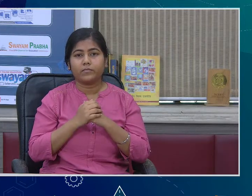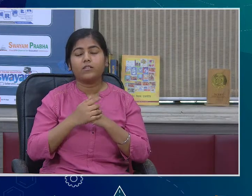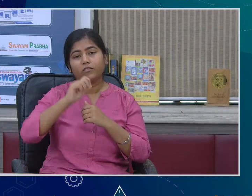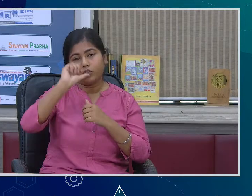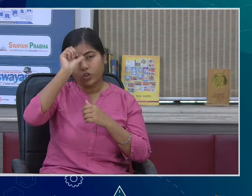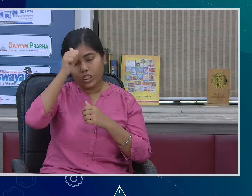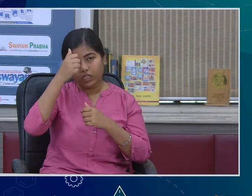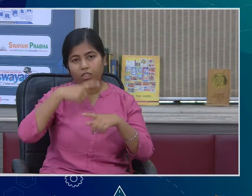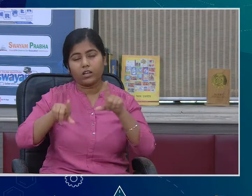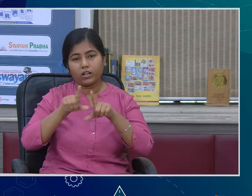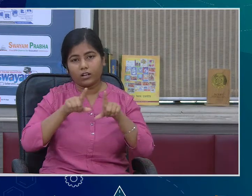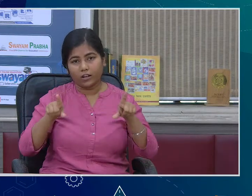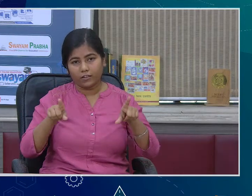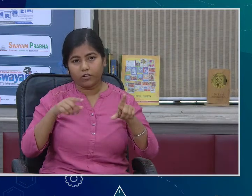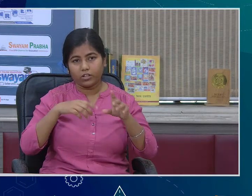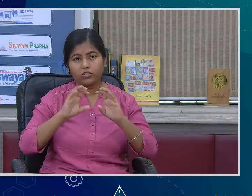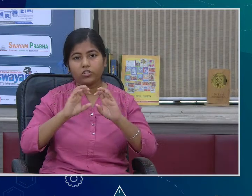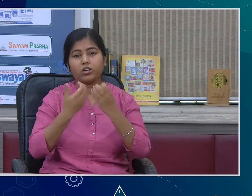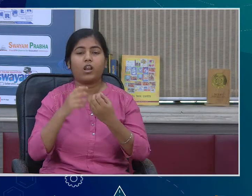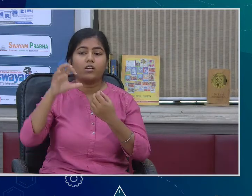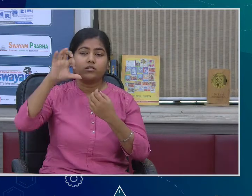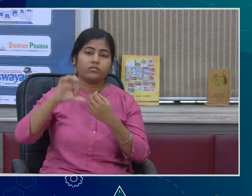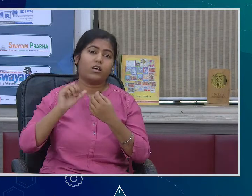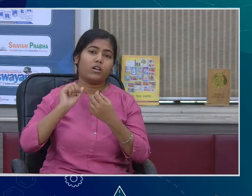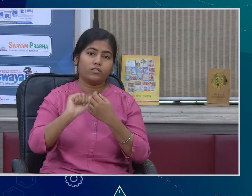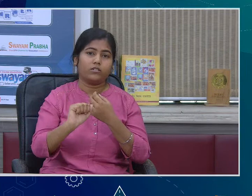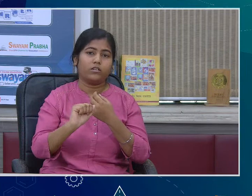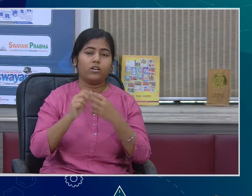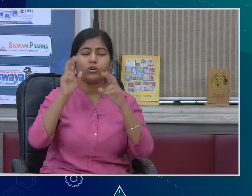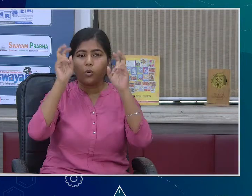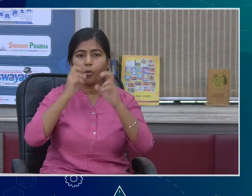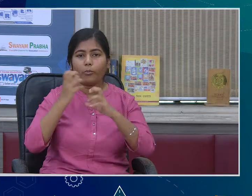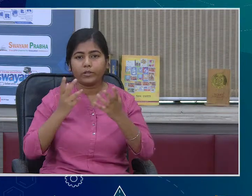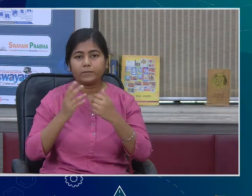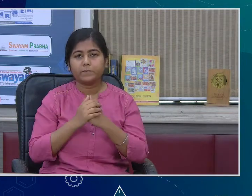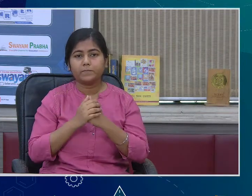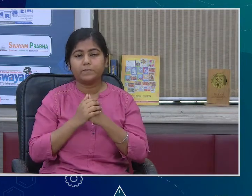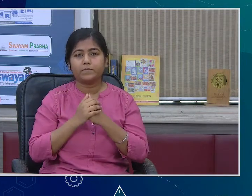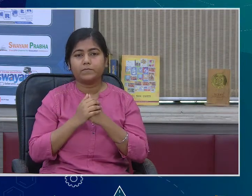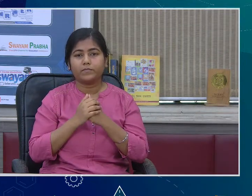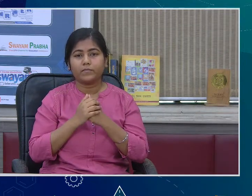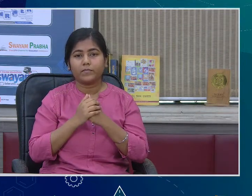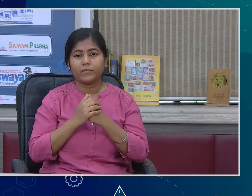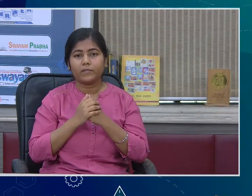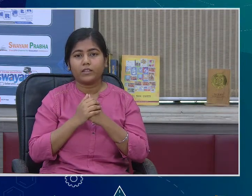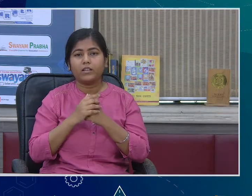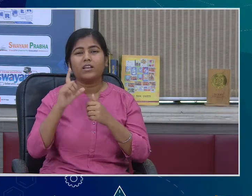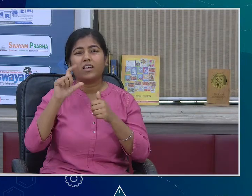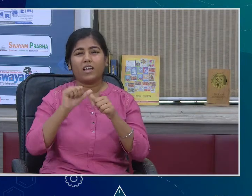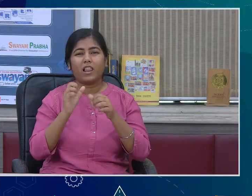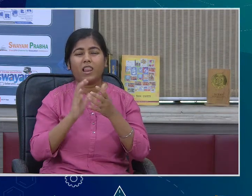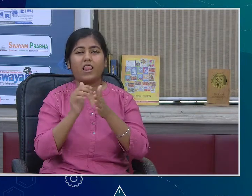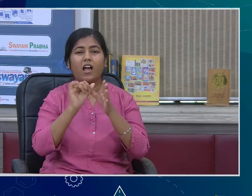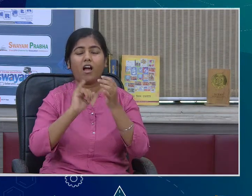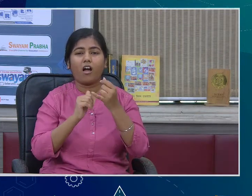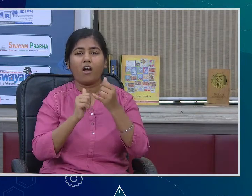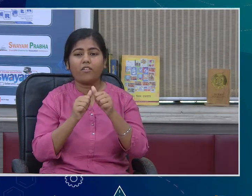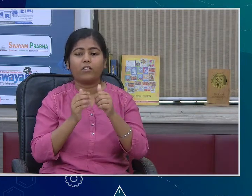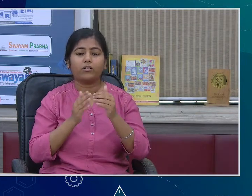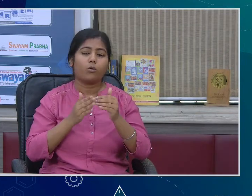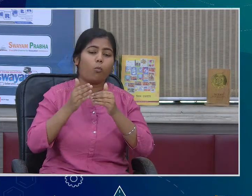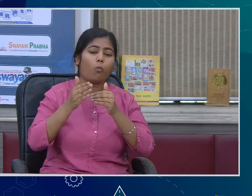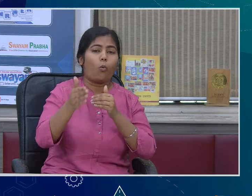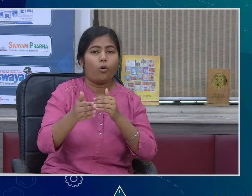Hindi subject, and for class 9th, the topic would be Lahasa ki Aur, and this is